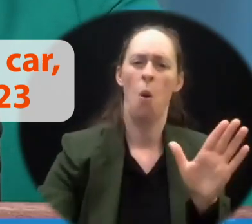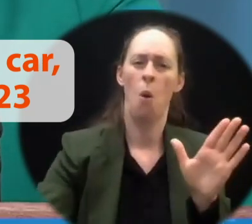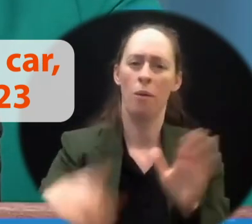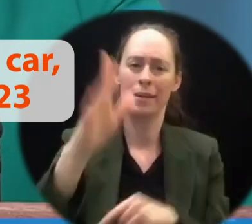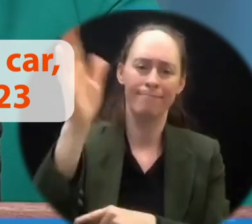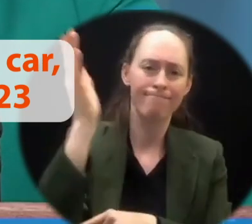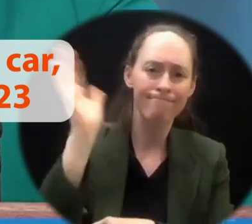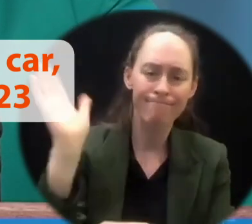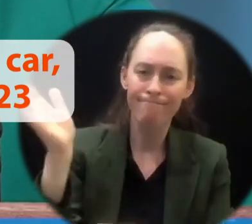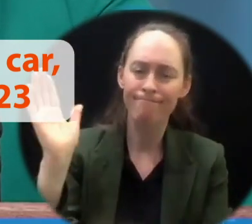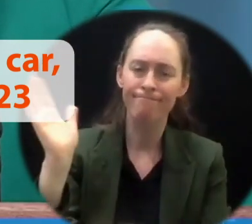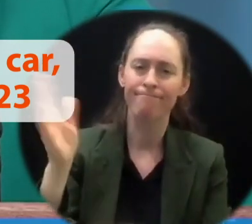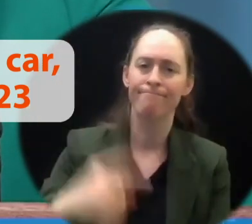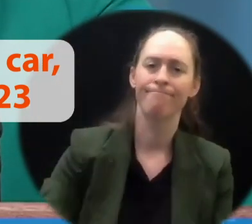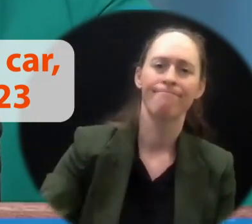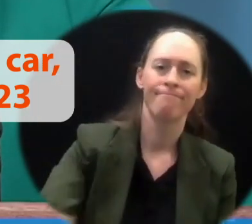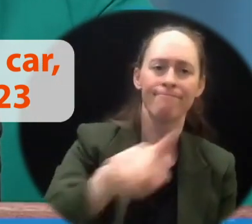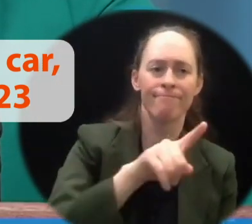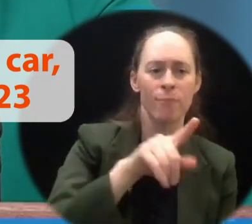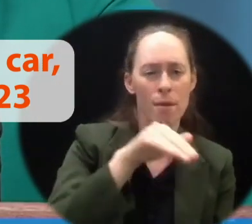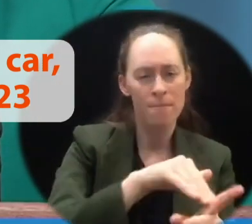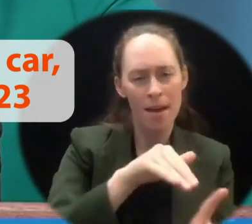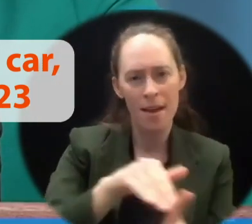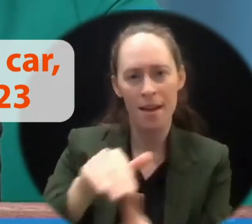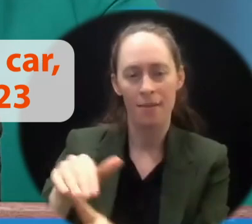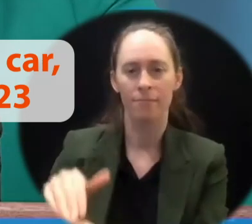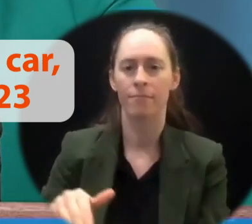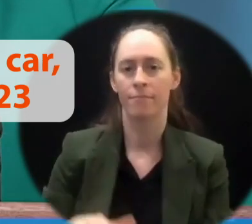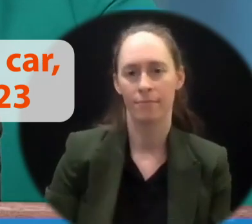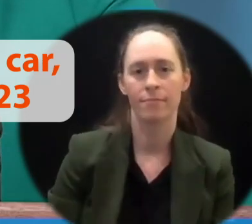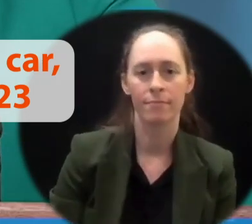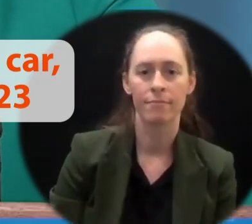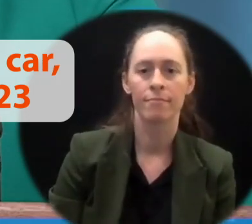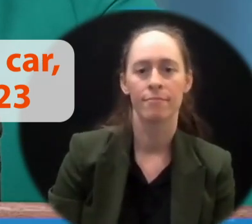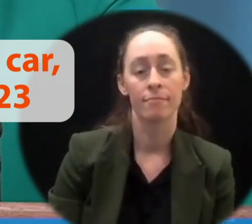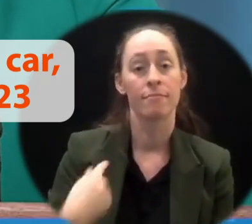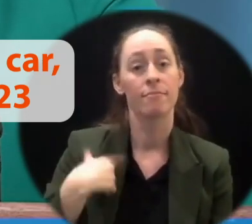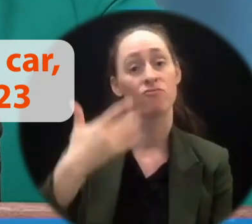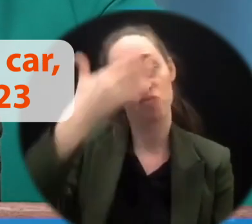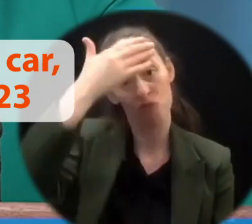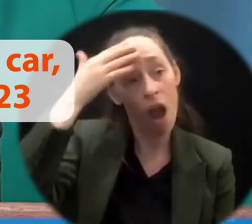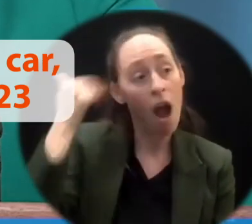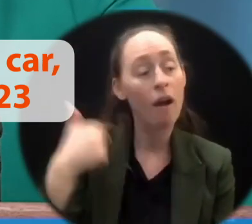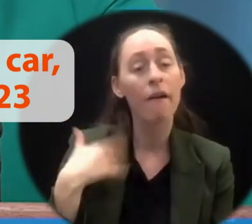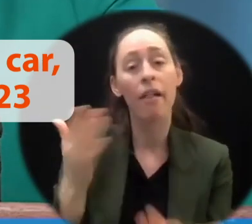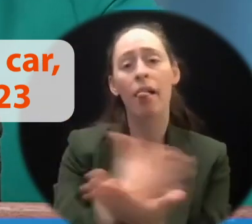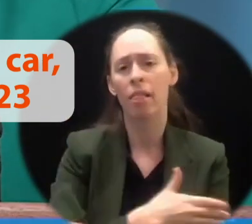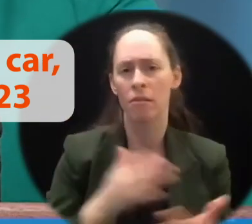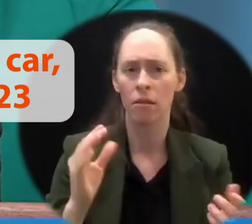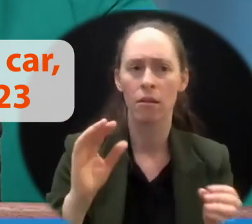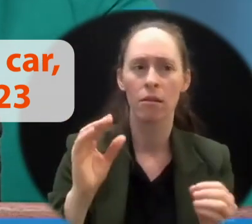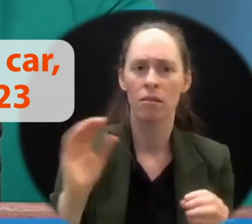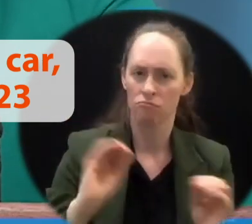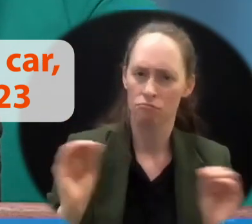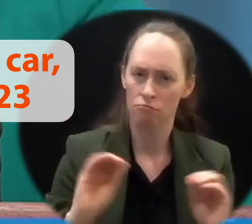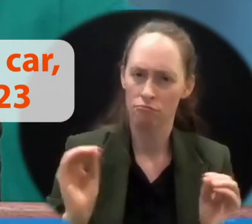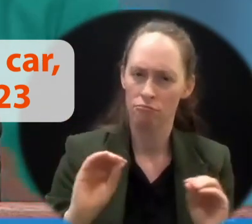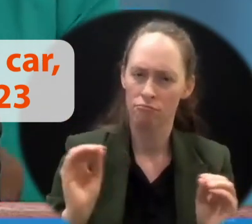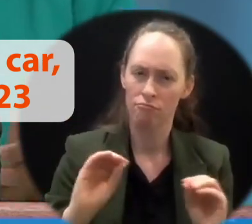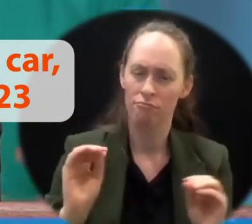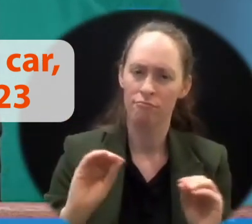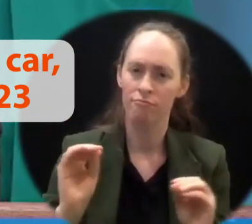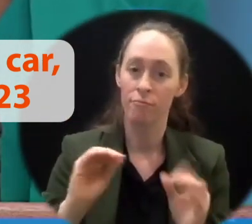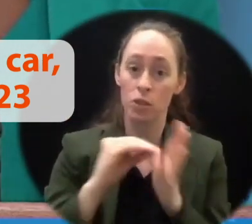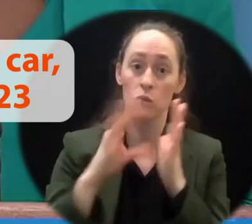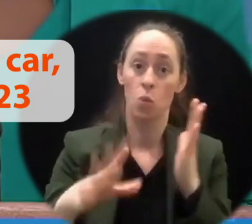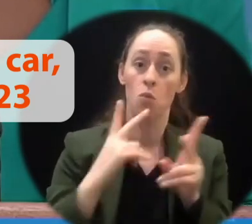that Americans have an opportunity to really not be left behind. That is so important, so that you think